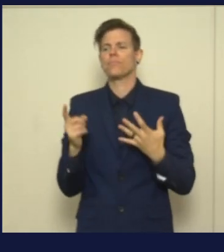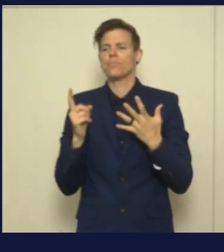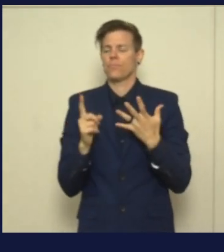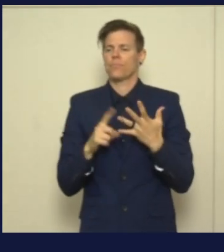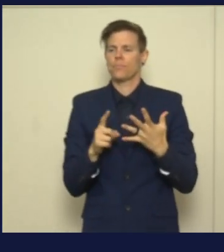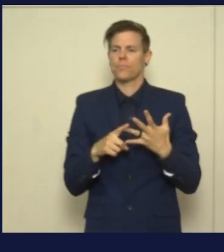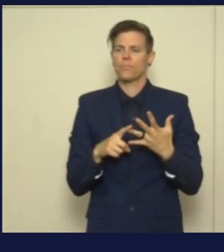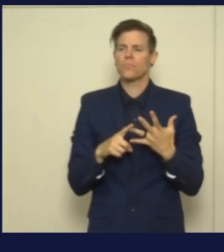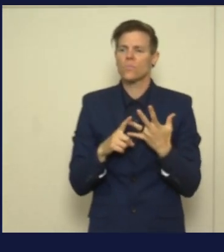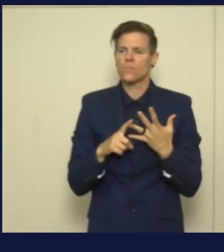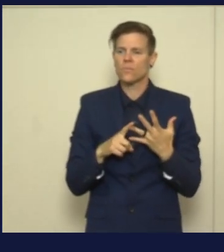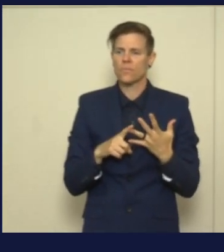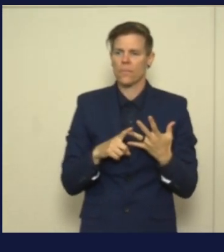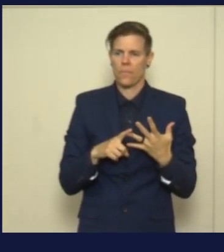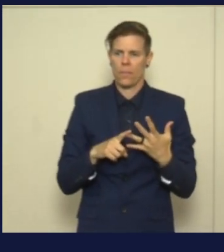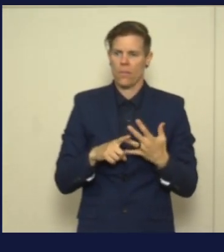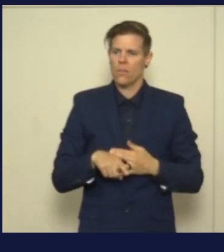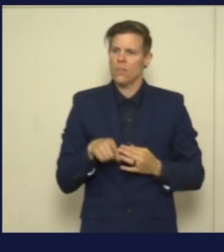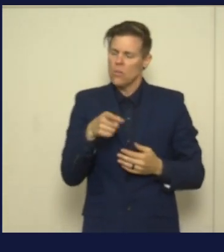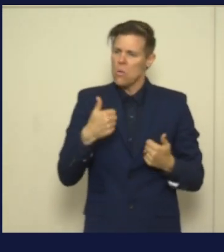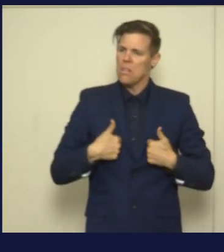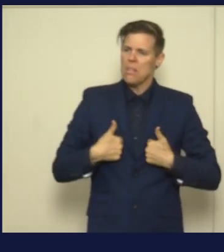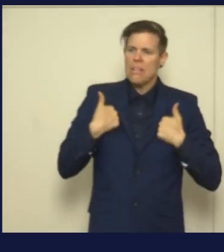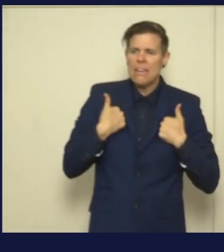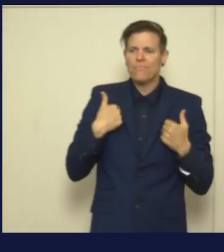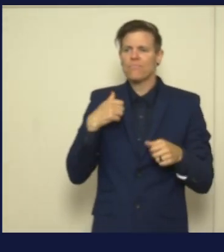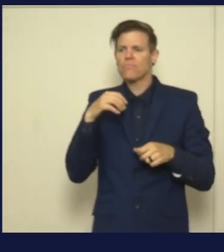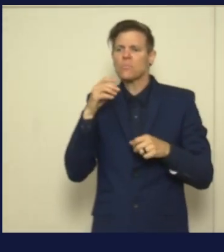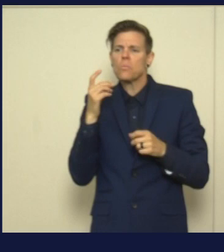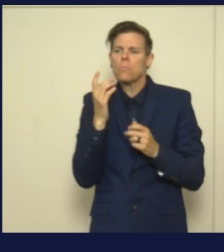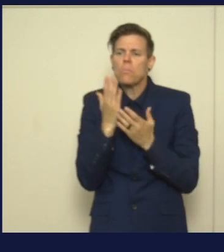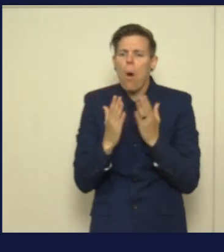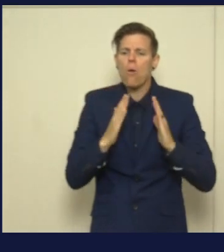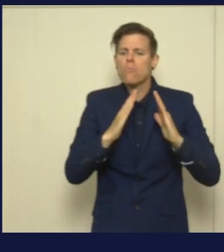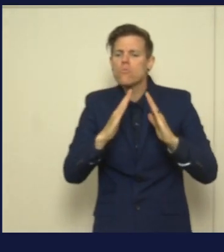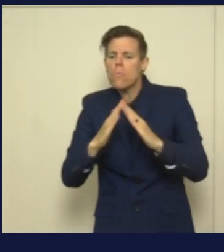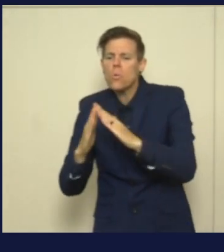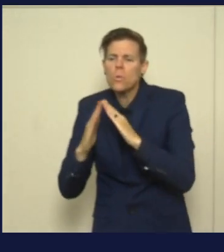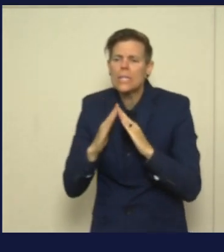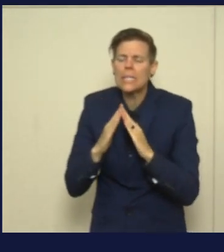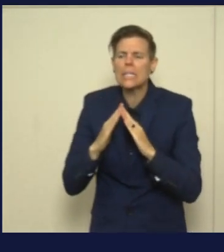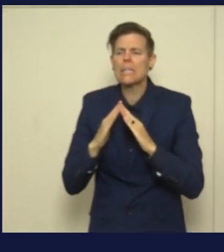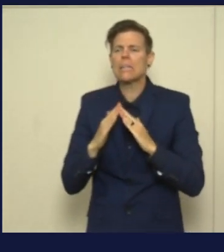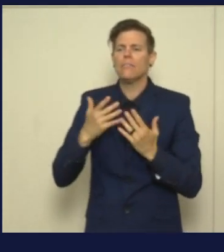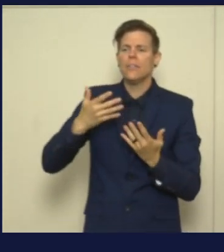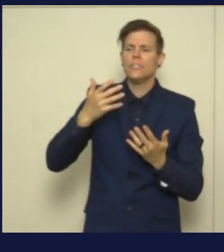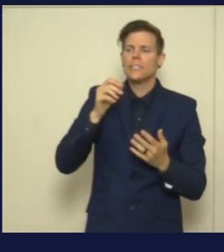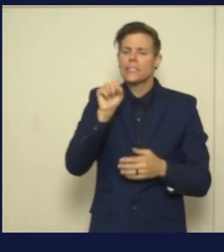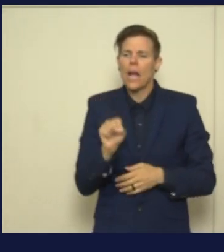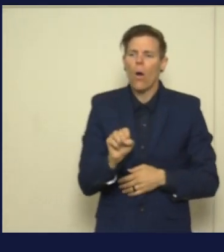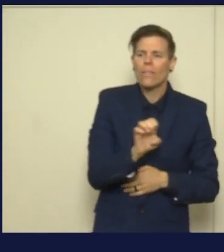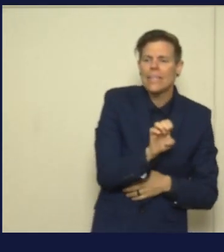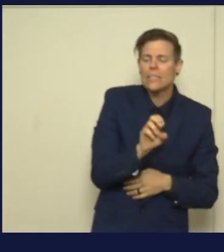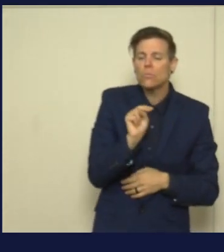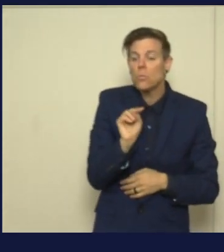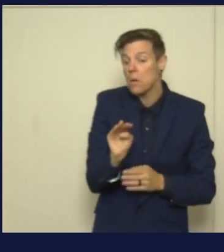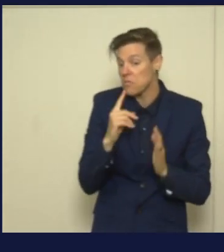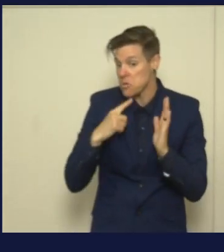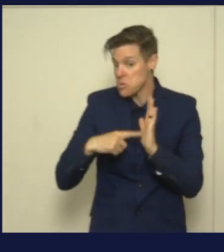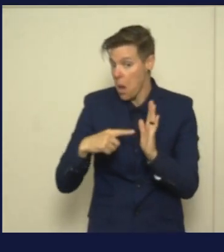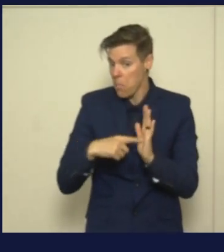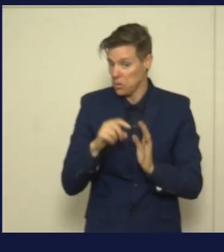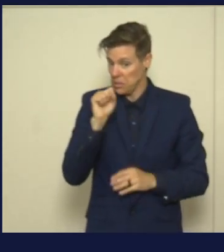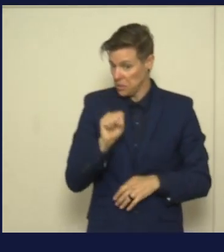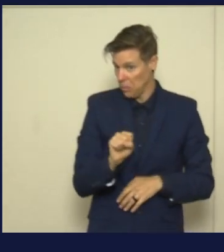pushing out in counties where the positivity rate is above 5, so southeastern New Mexico, as an example, not picking